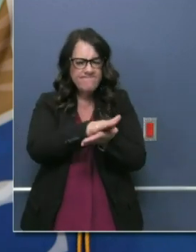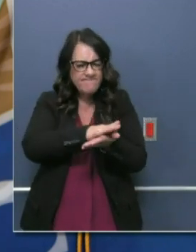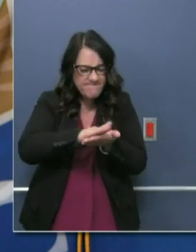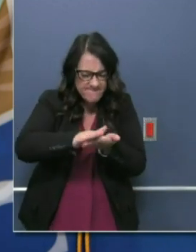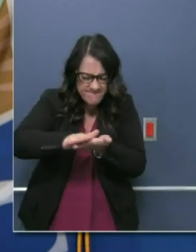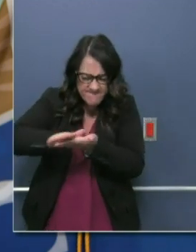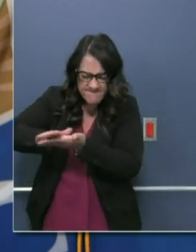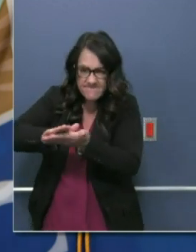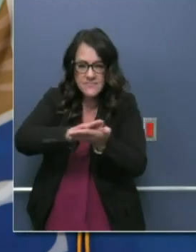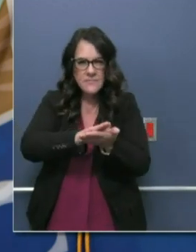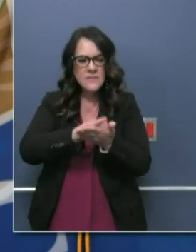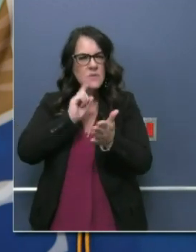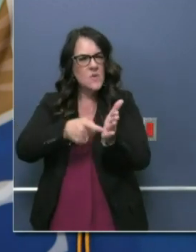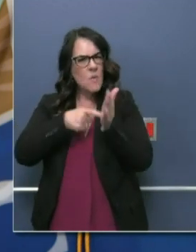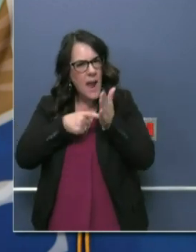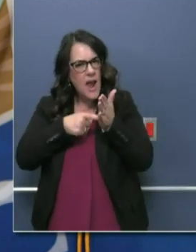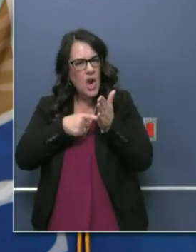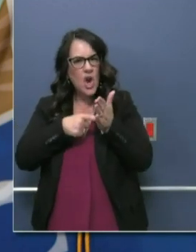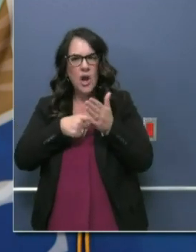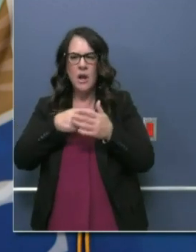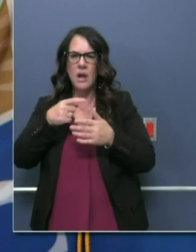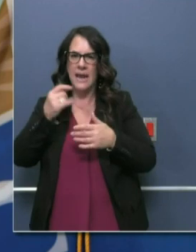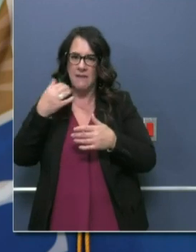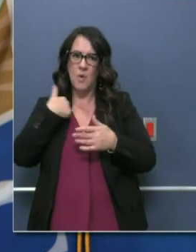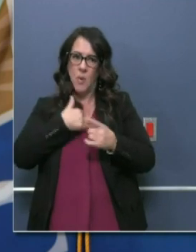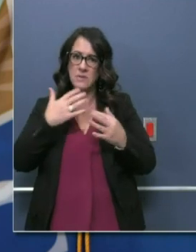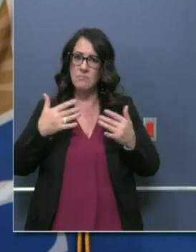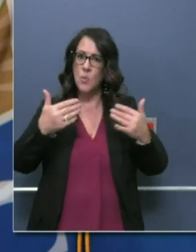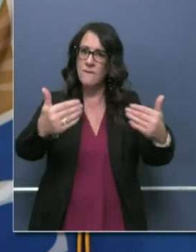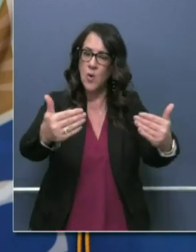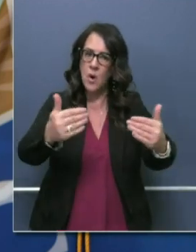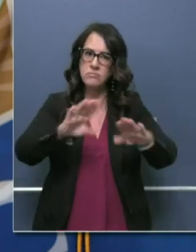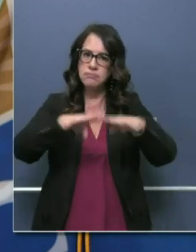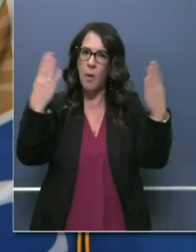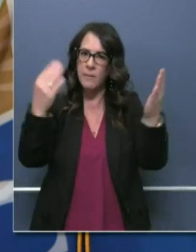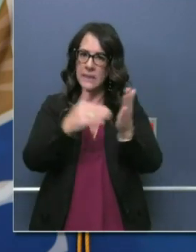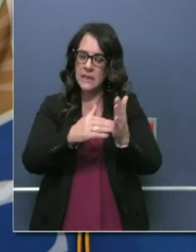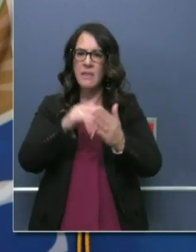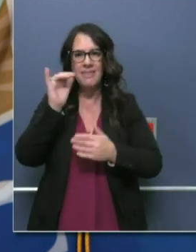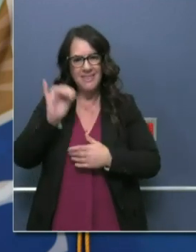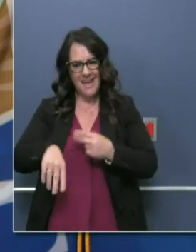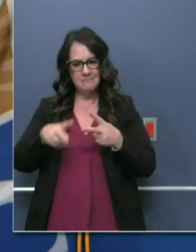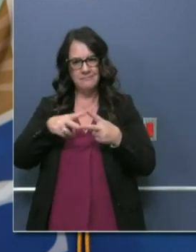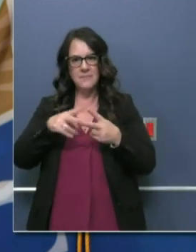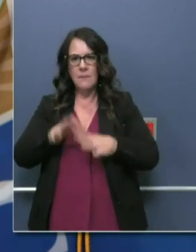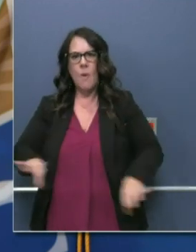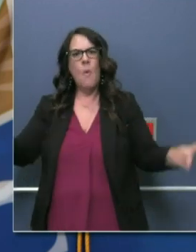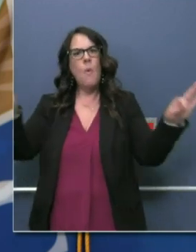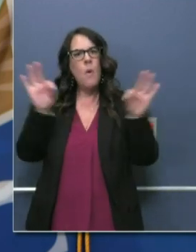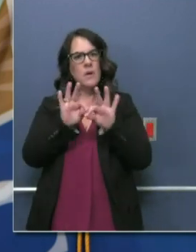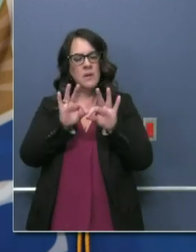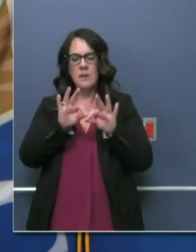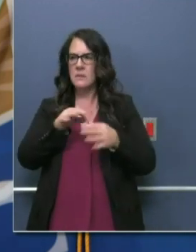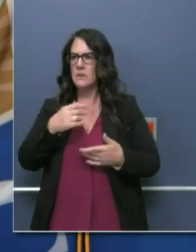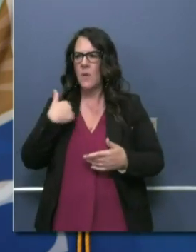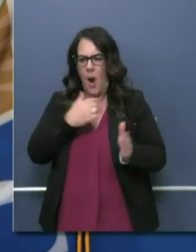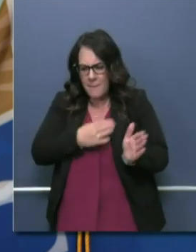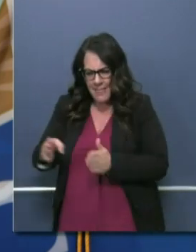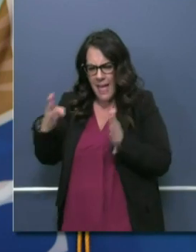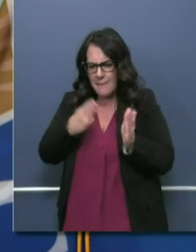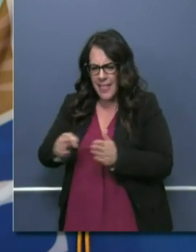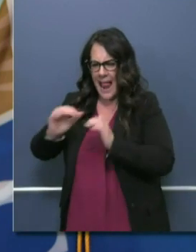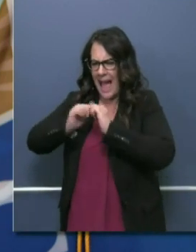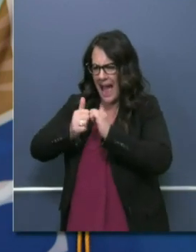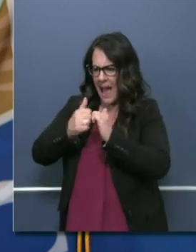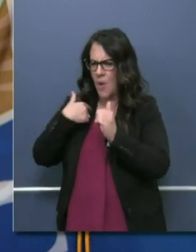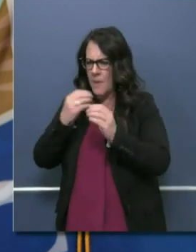be required to move further than their announcement today. That's all part of the criteria planning that I know many locals